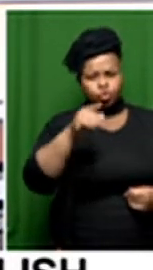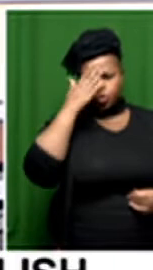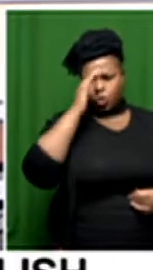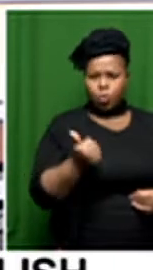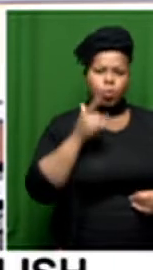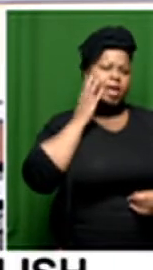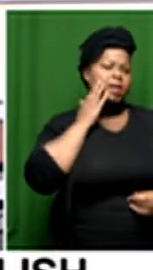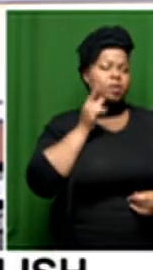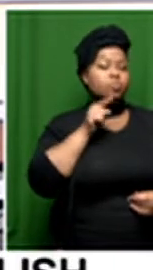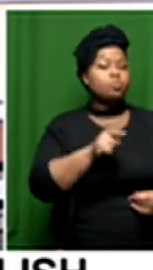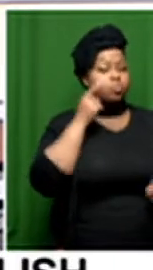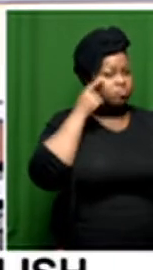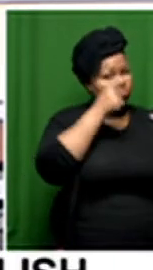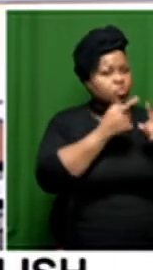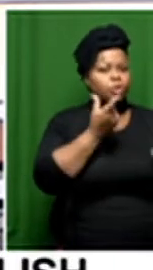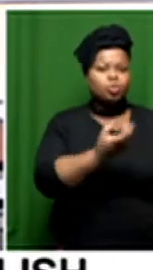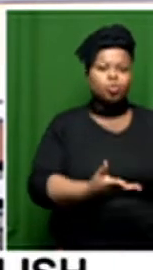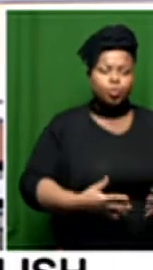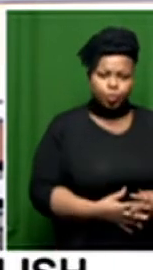this is what you were meant to do?